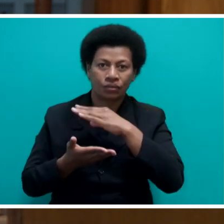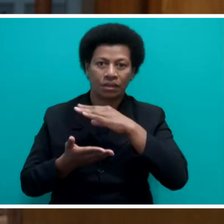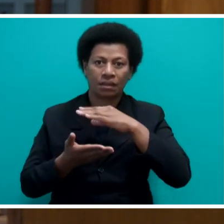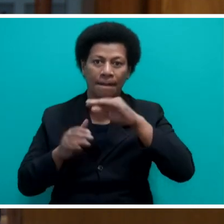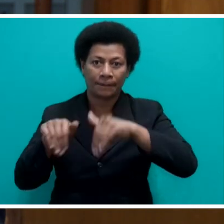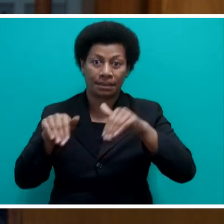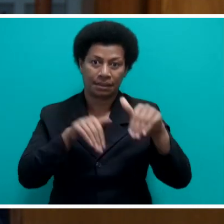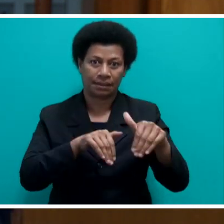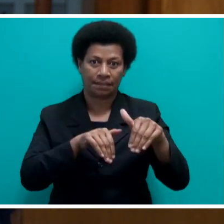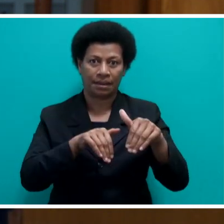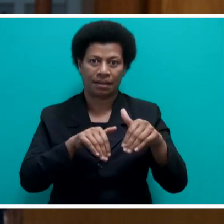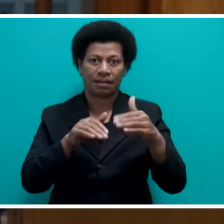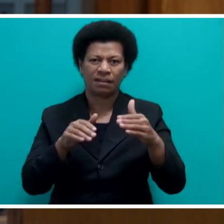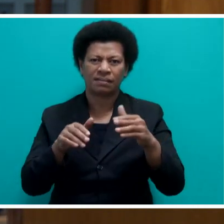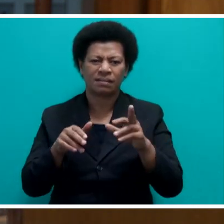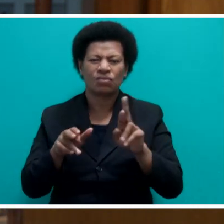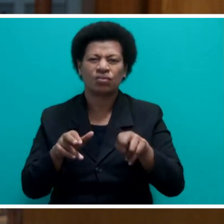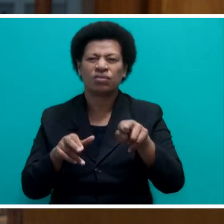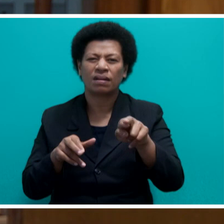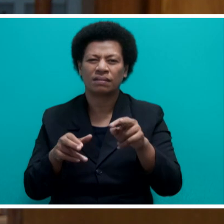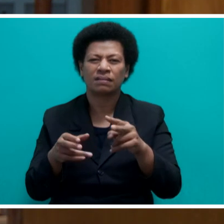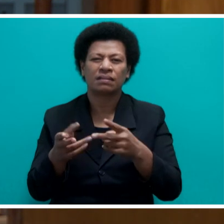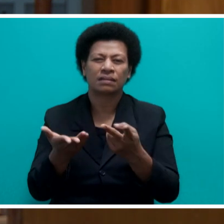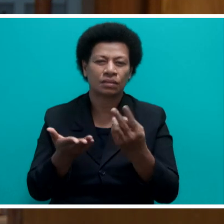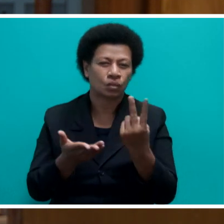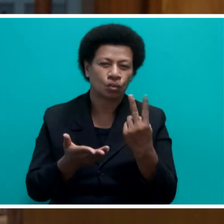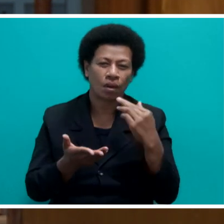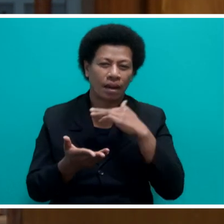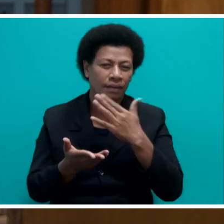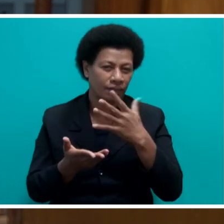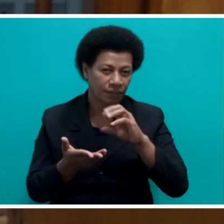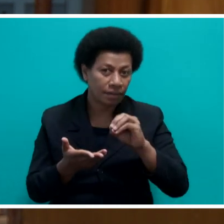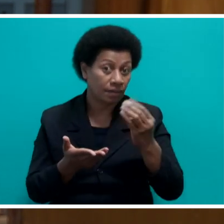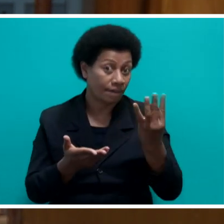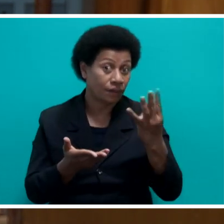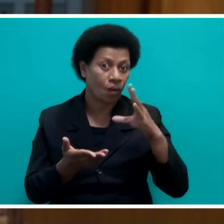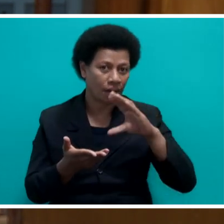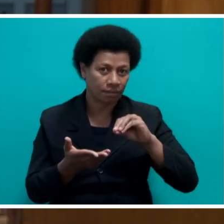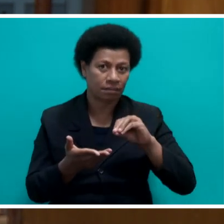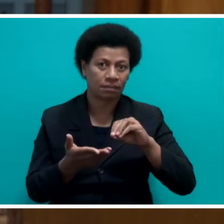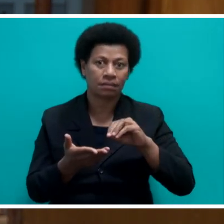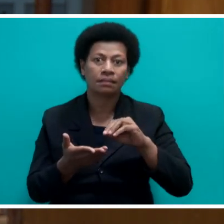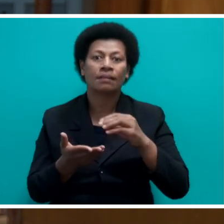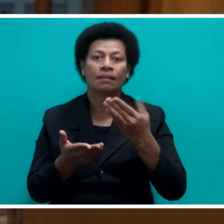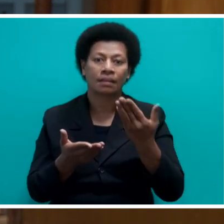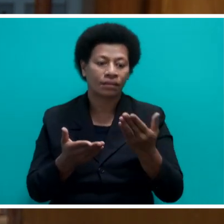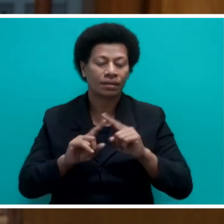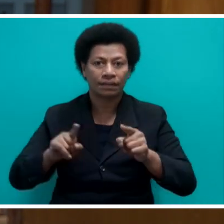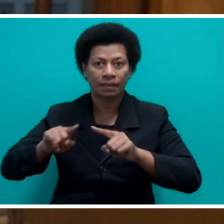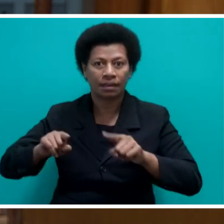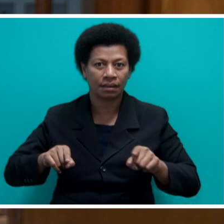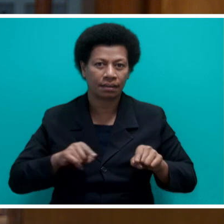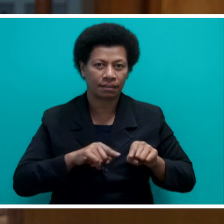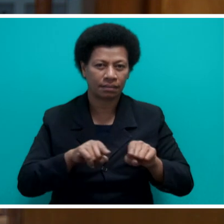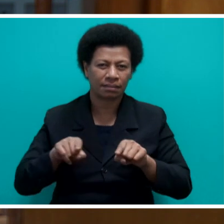mode, out of which are roughly 250 to 400 in-person participants from across sectors and